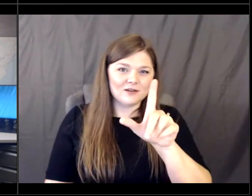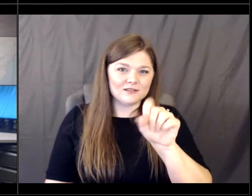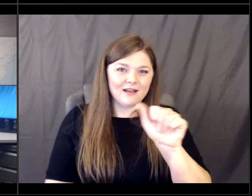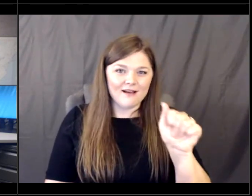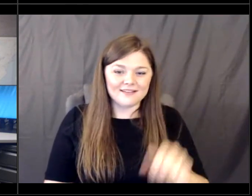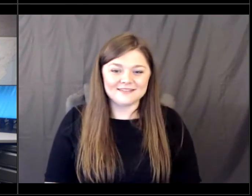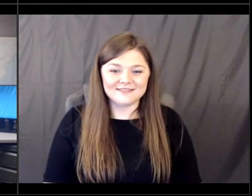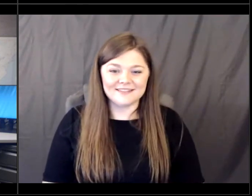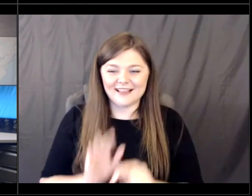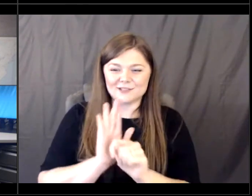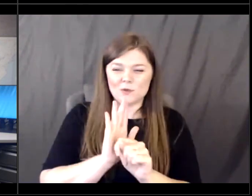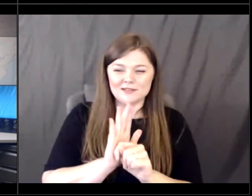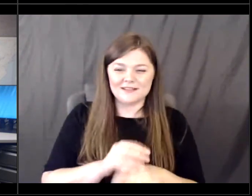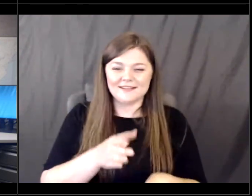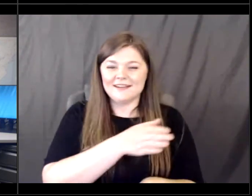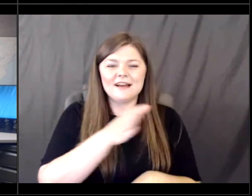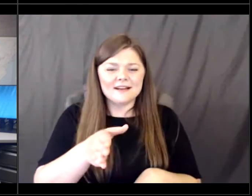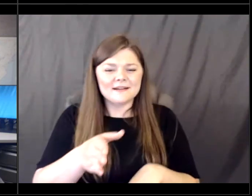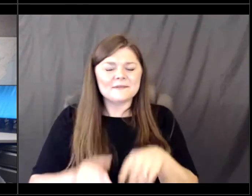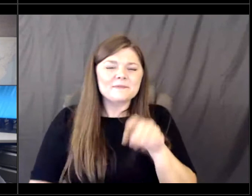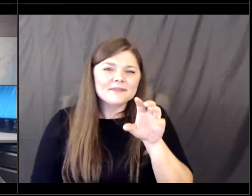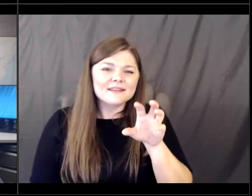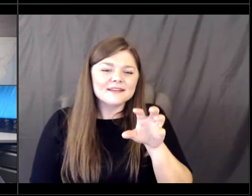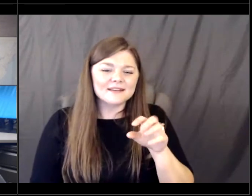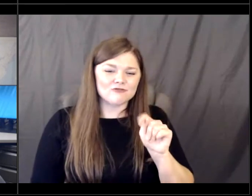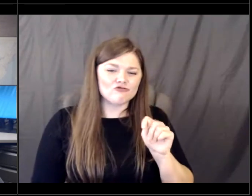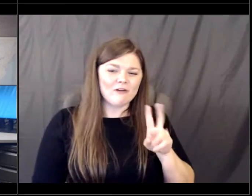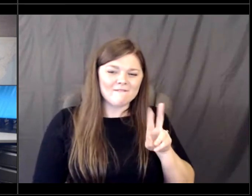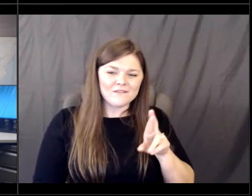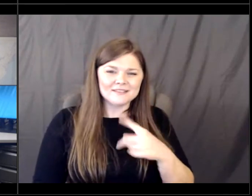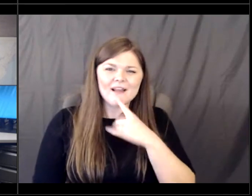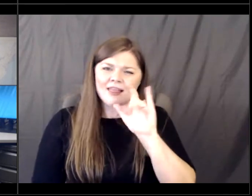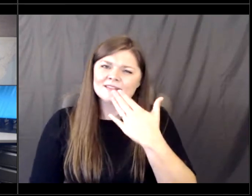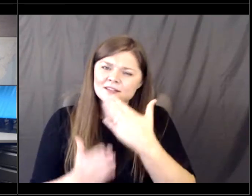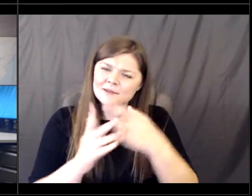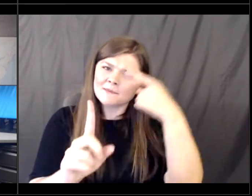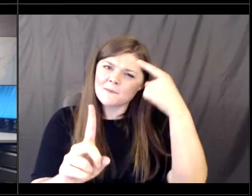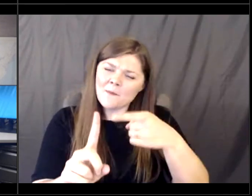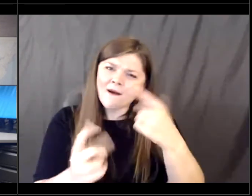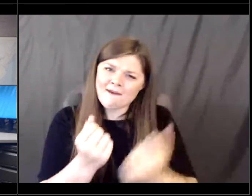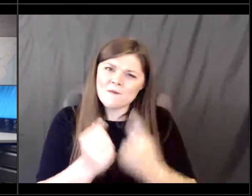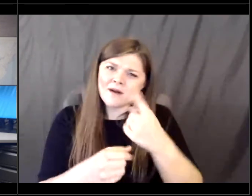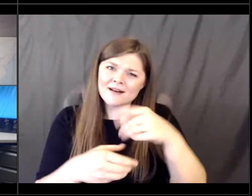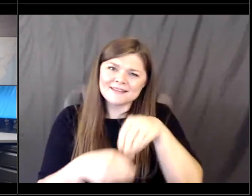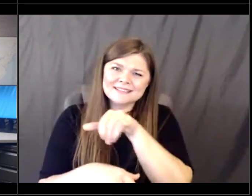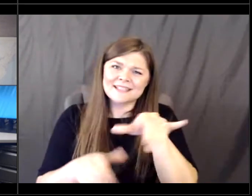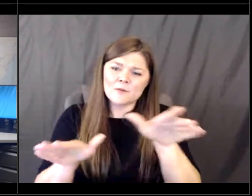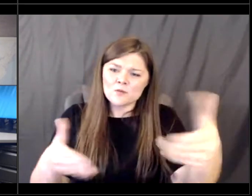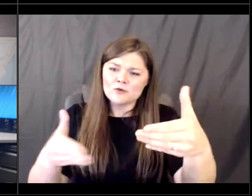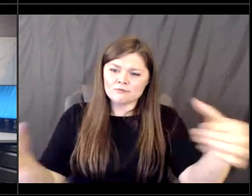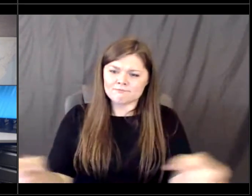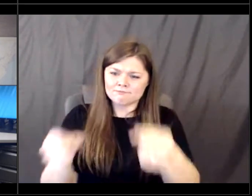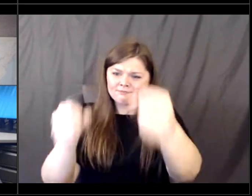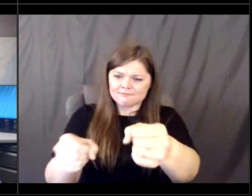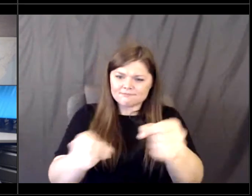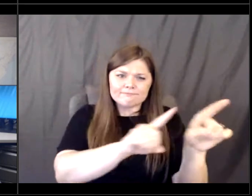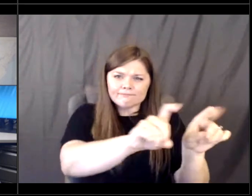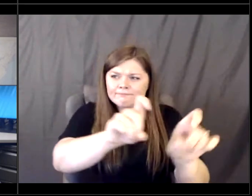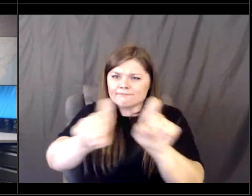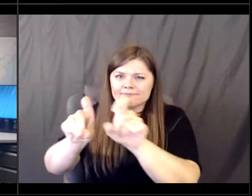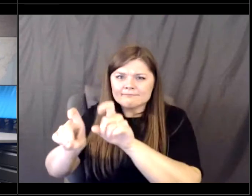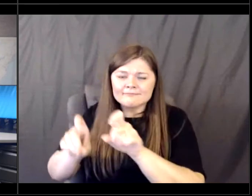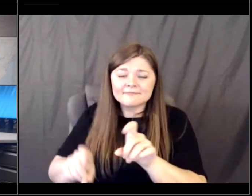I love that point too you made, Darren, about let's get everybody in the same room and ask these questions. Jen and I joke a lot about one of the things